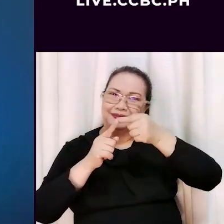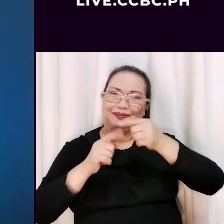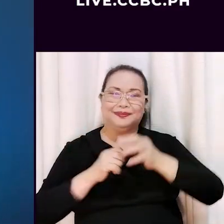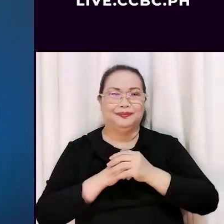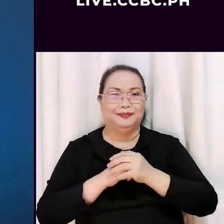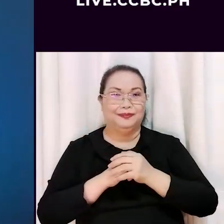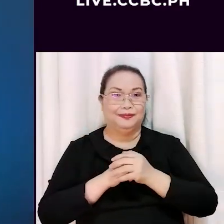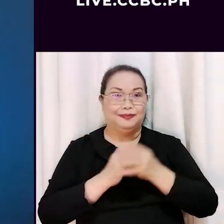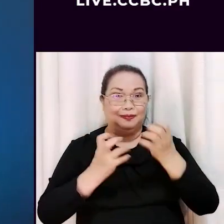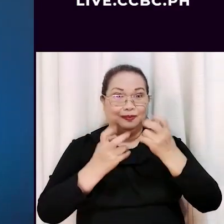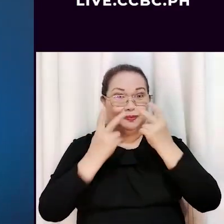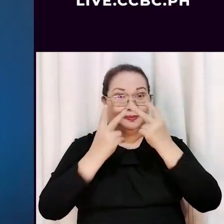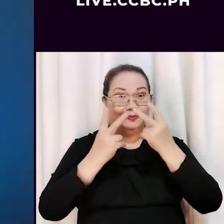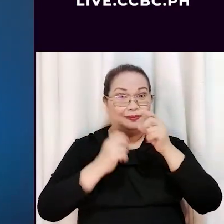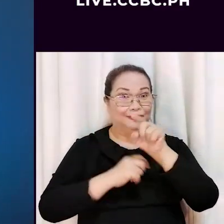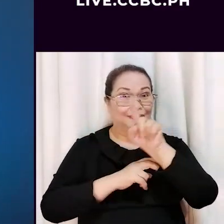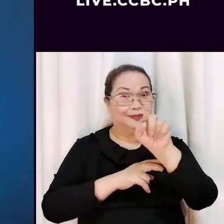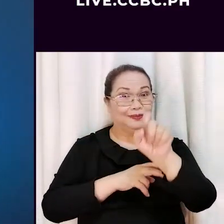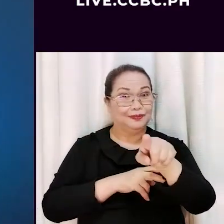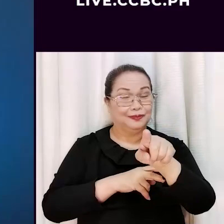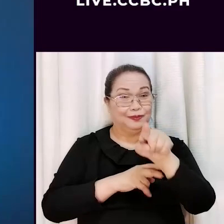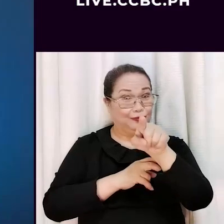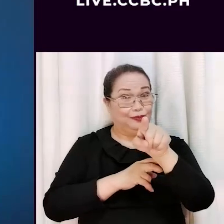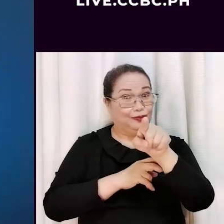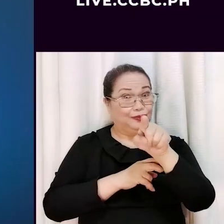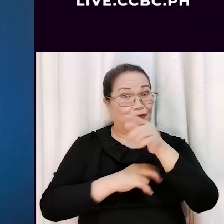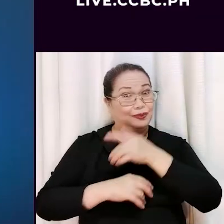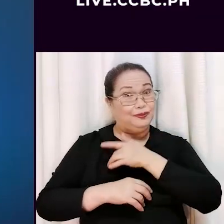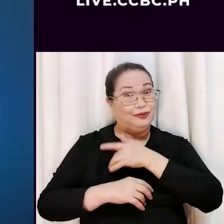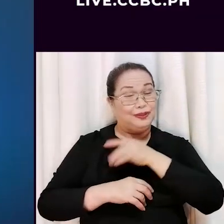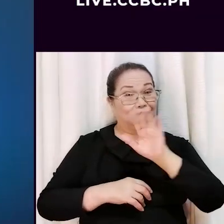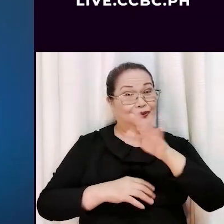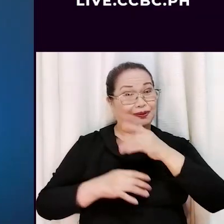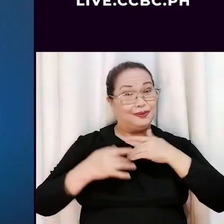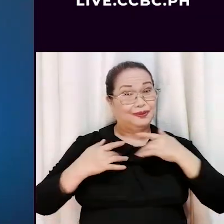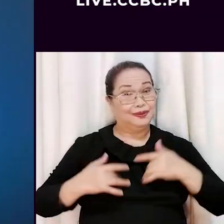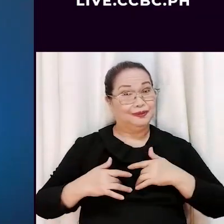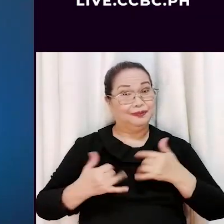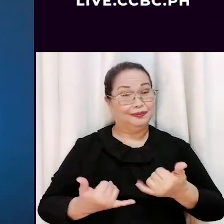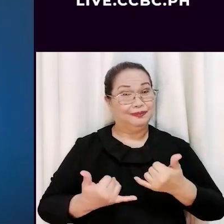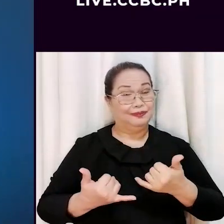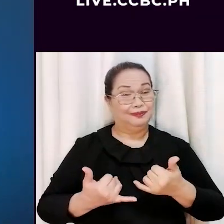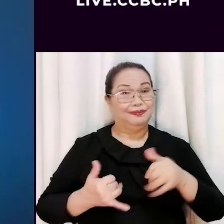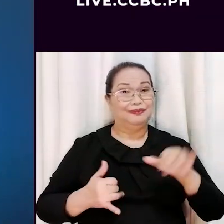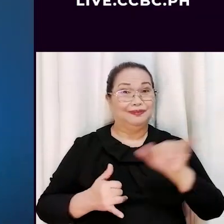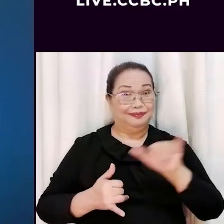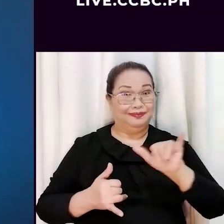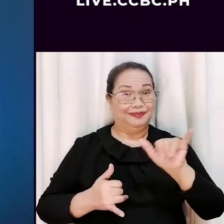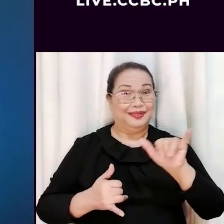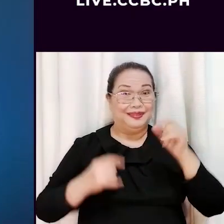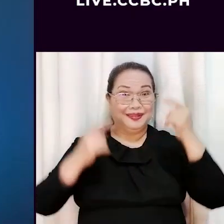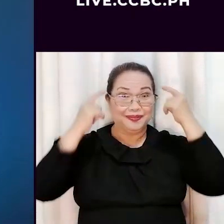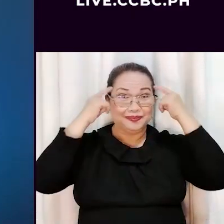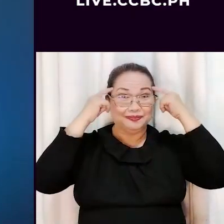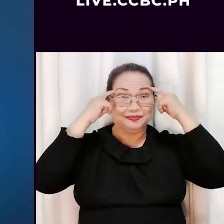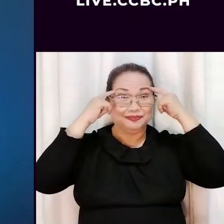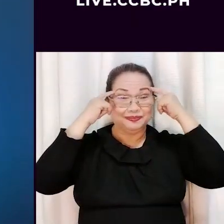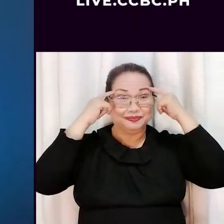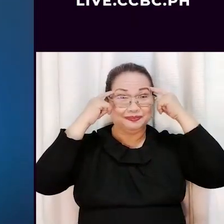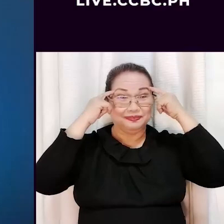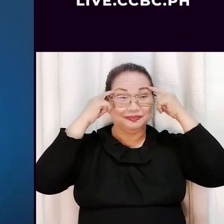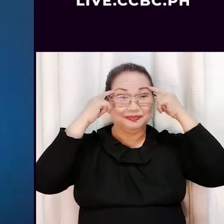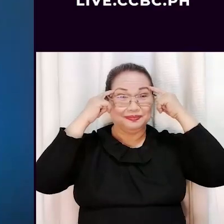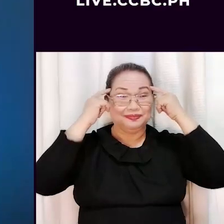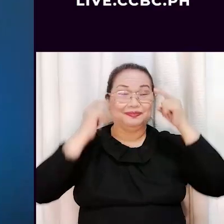Let me ask you, do you find in your heart right now this same mindset?